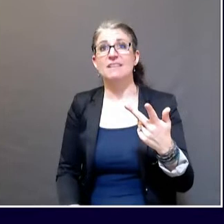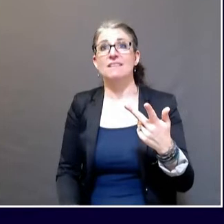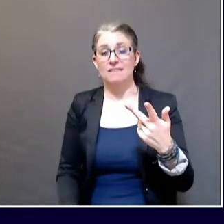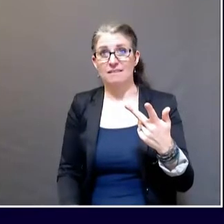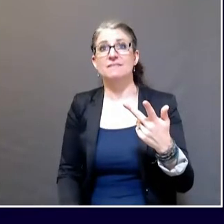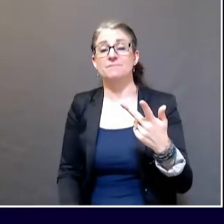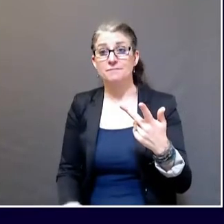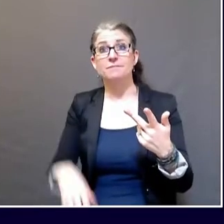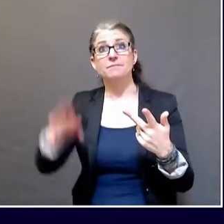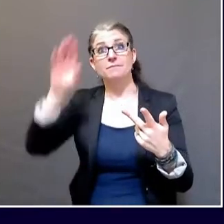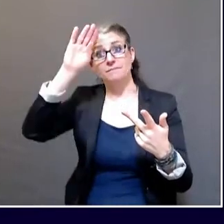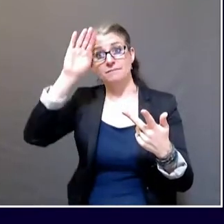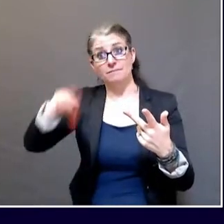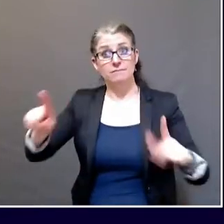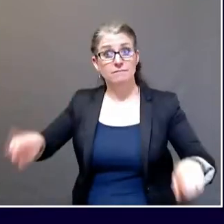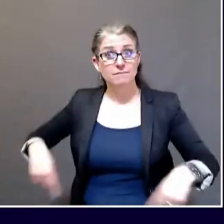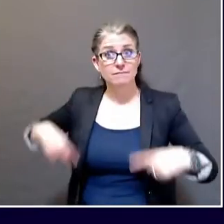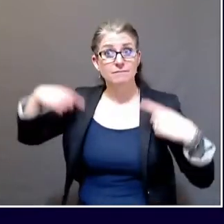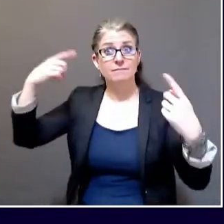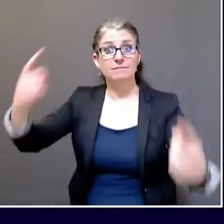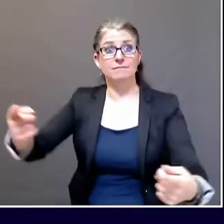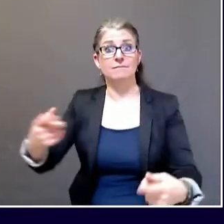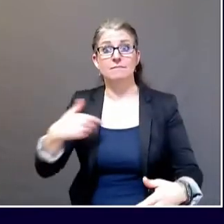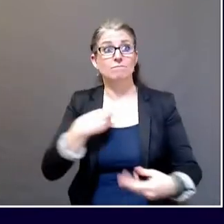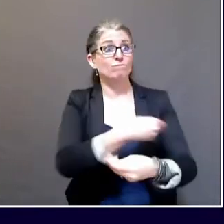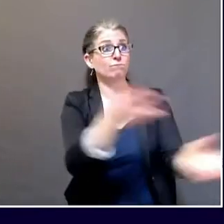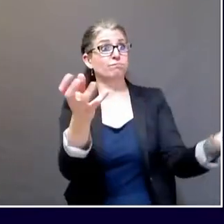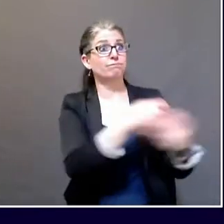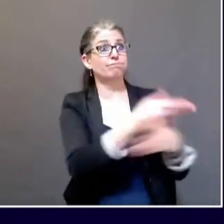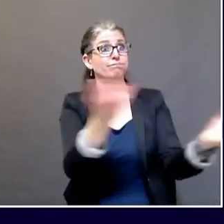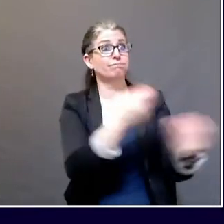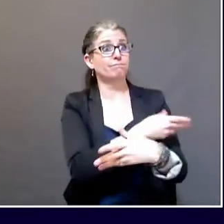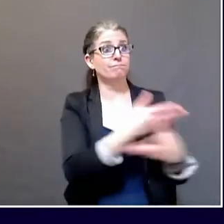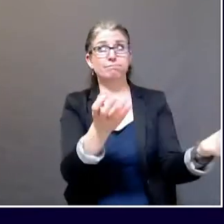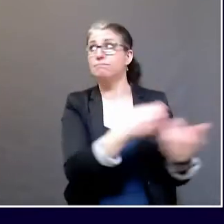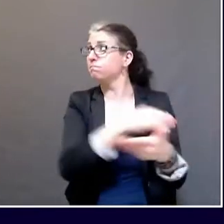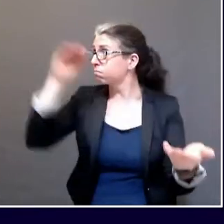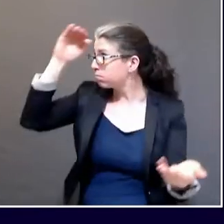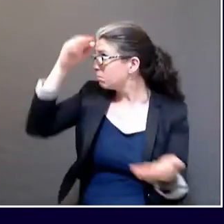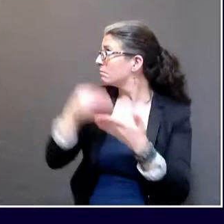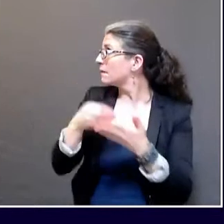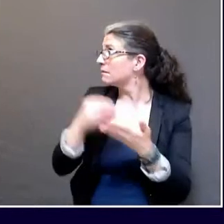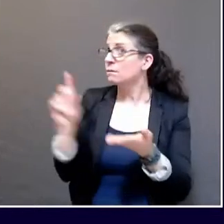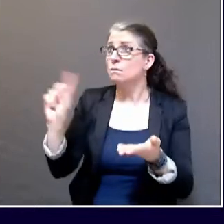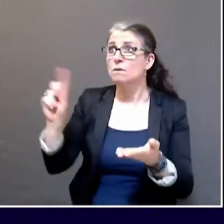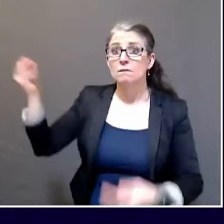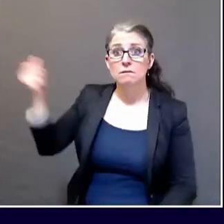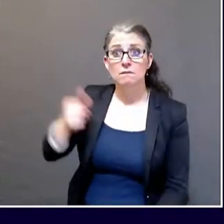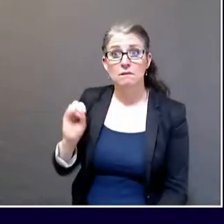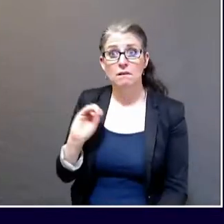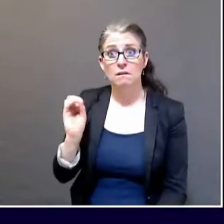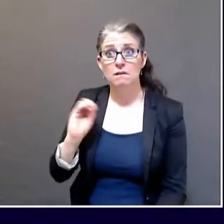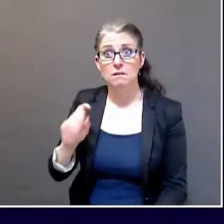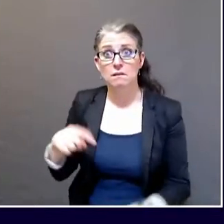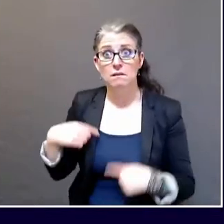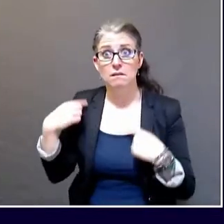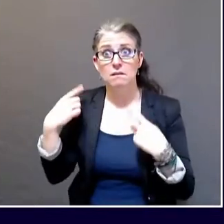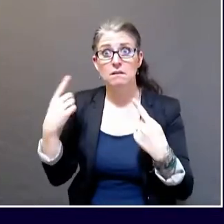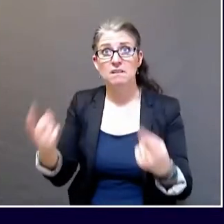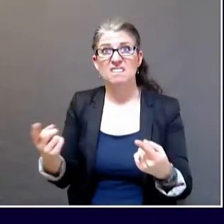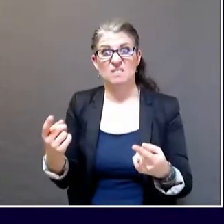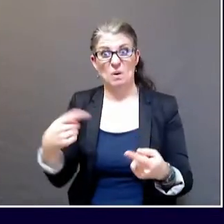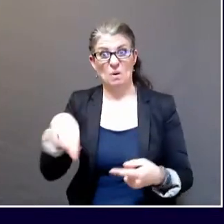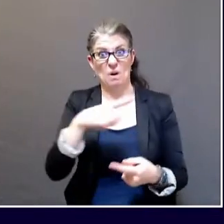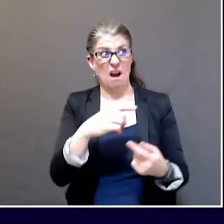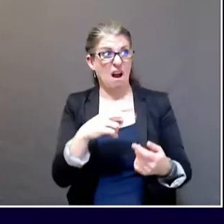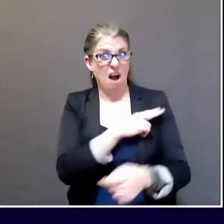funding will hopefully come this week, but it won't be enough for us to be supporting this. So we are going to be working with our healthcare systems, which are